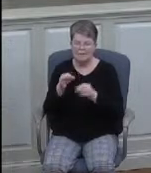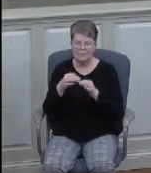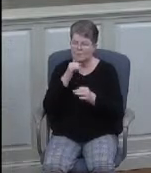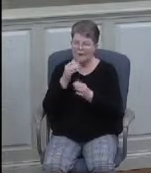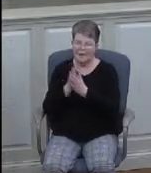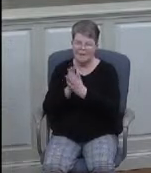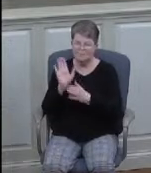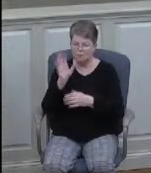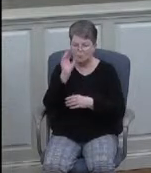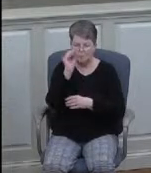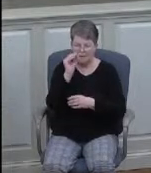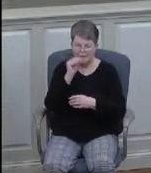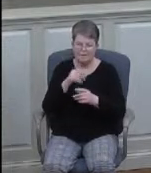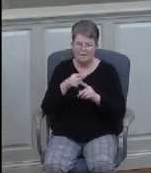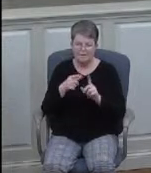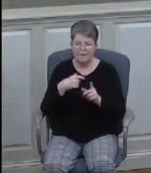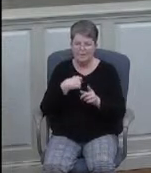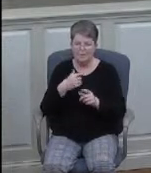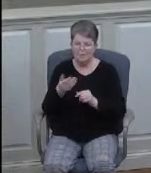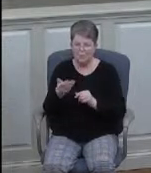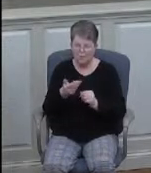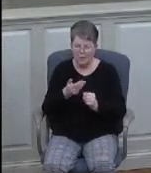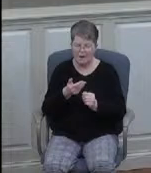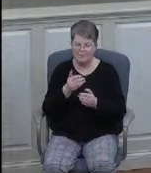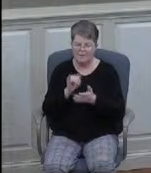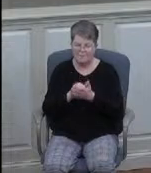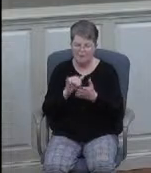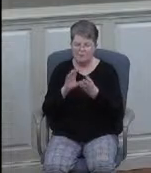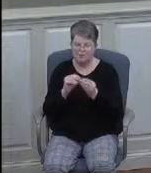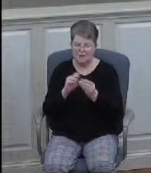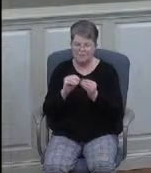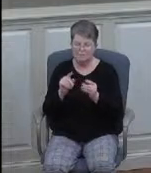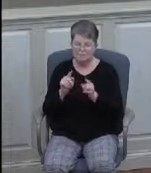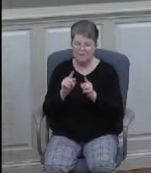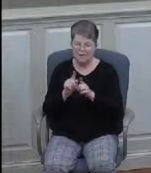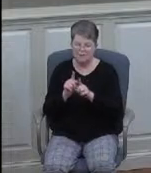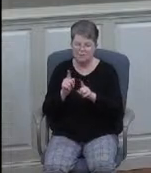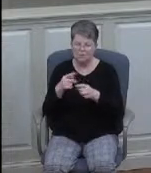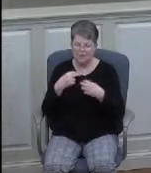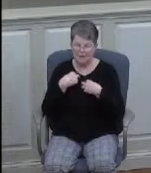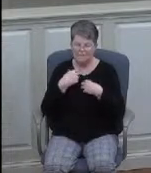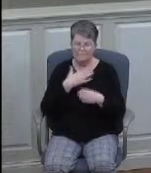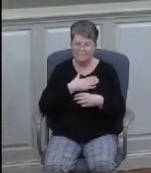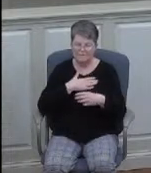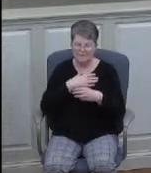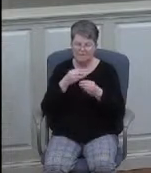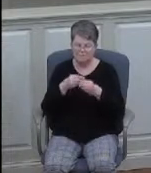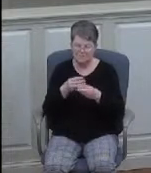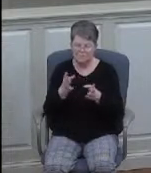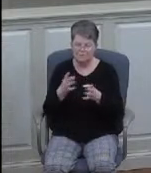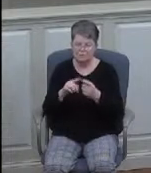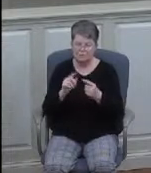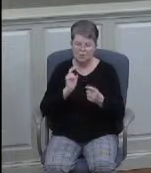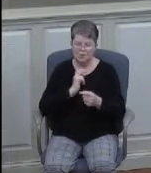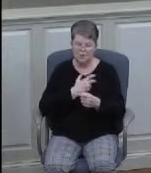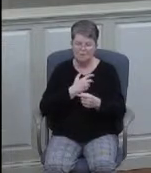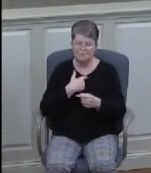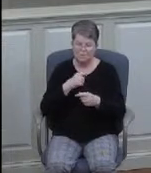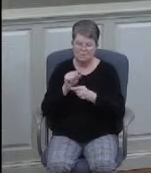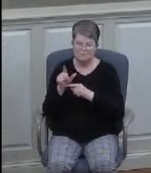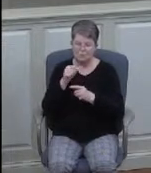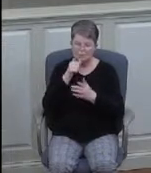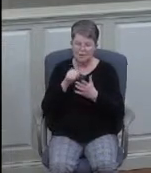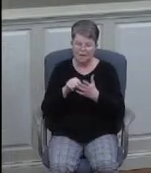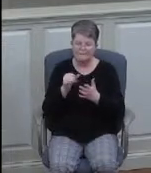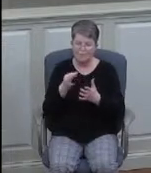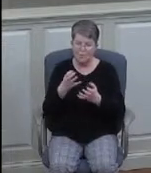opinion, but we are welcoming those comments. As you have them, please distribute to us. We sent you the letter. If you would